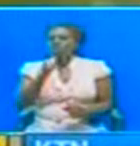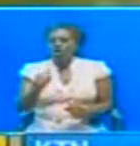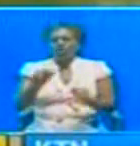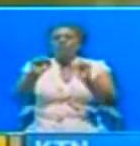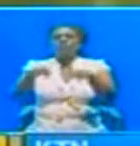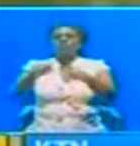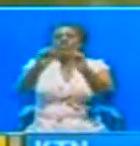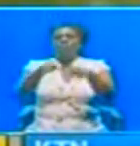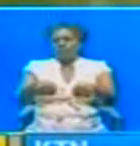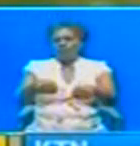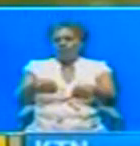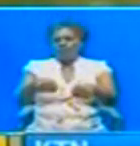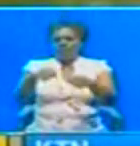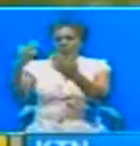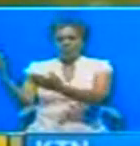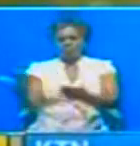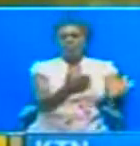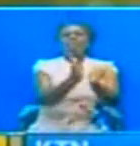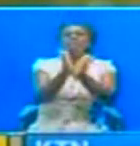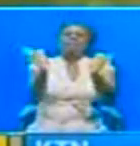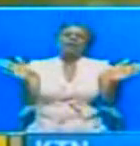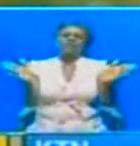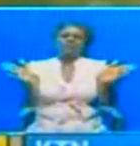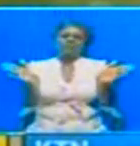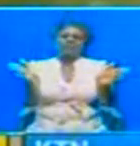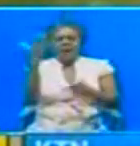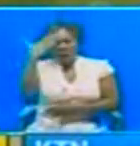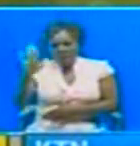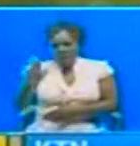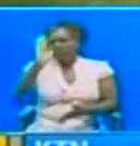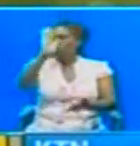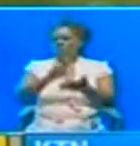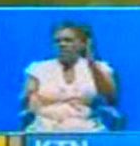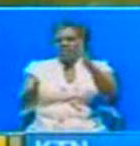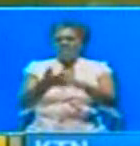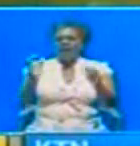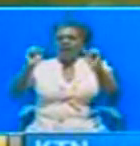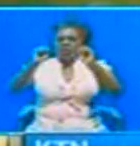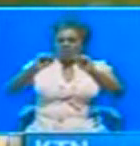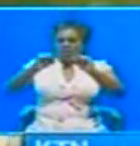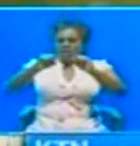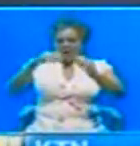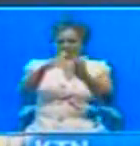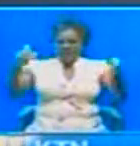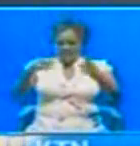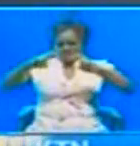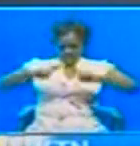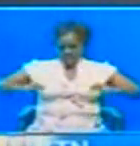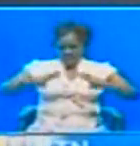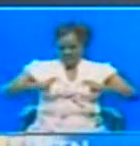be brought into the public domain without compromising investigations.